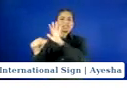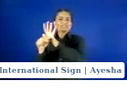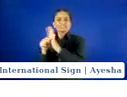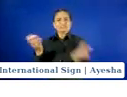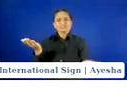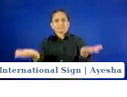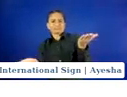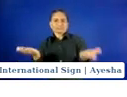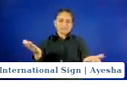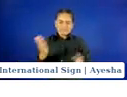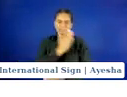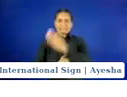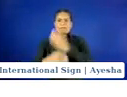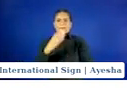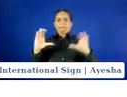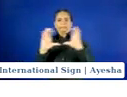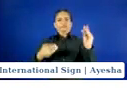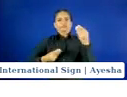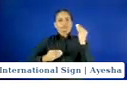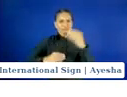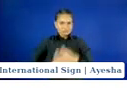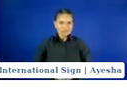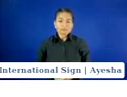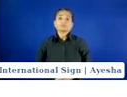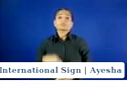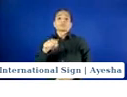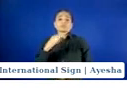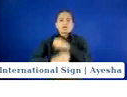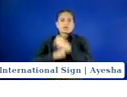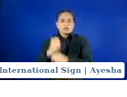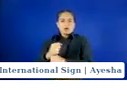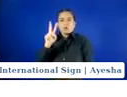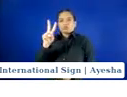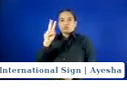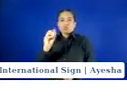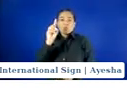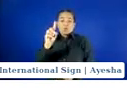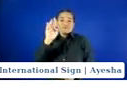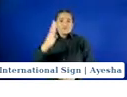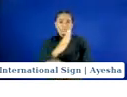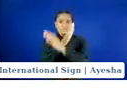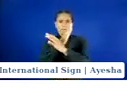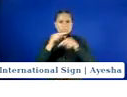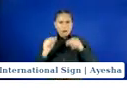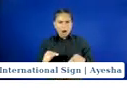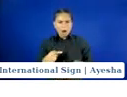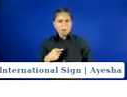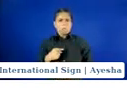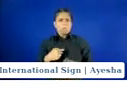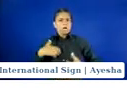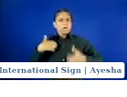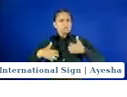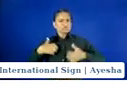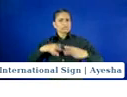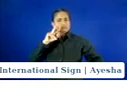interesting landscape change in terms of the policy and legal framework to support disability, to support social protection in the